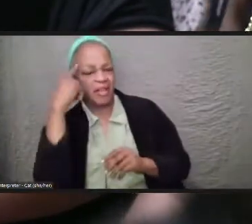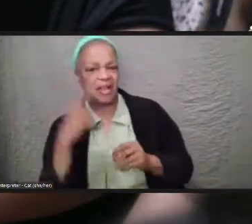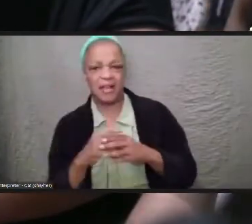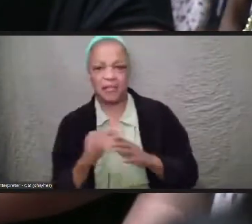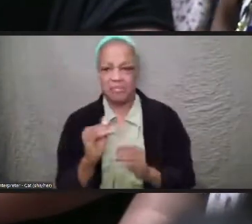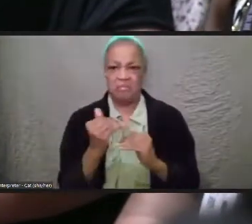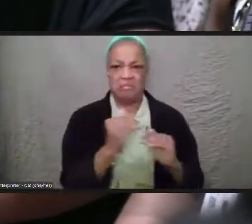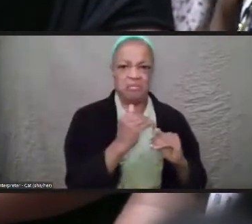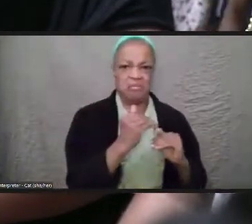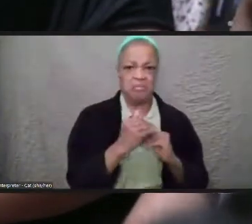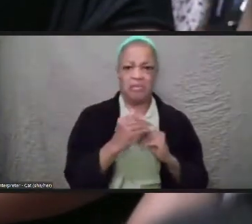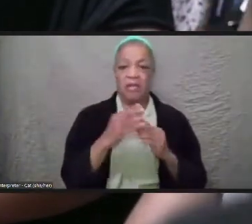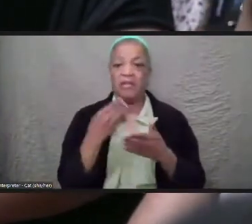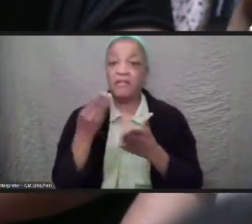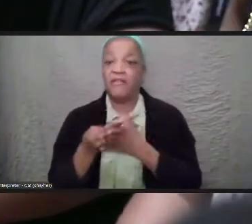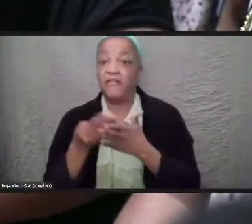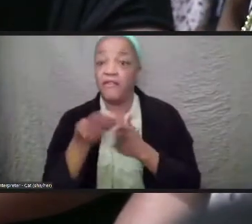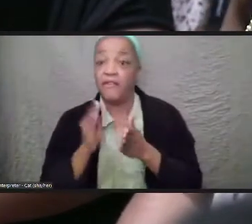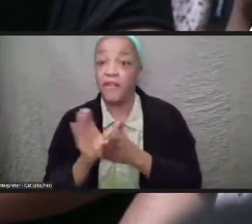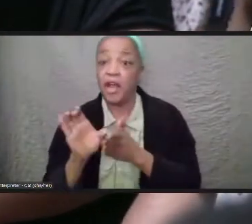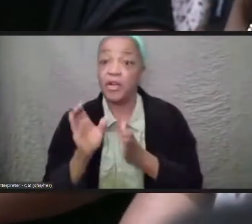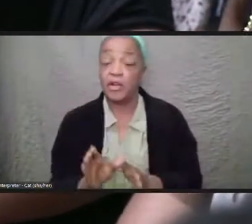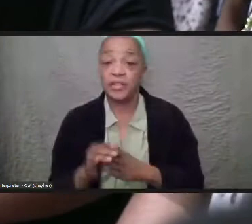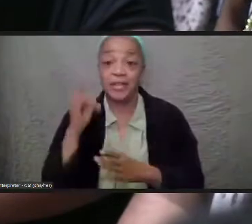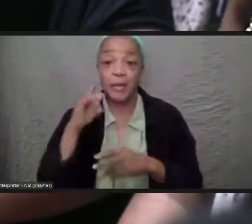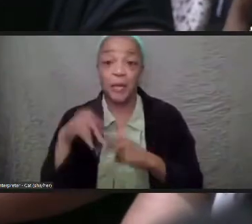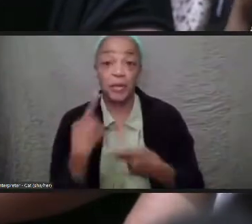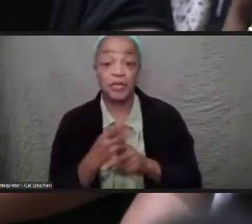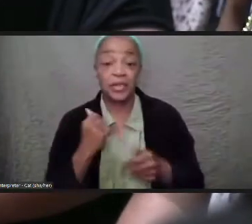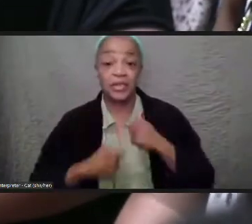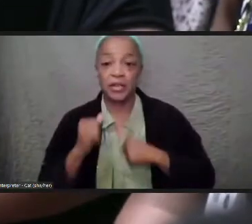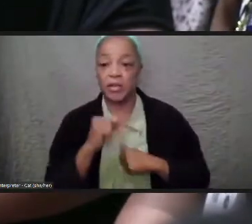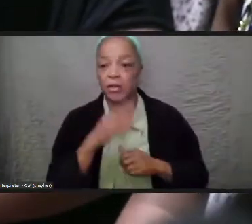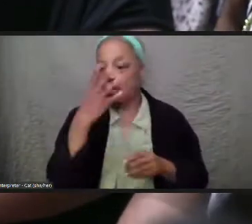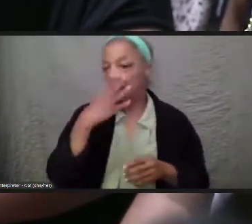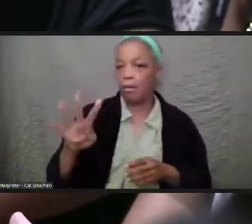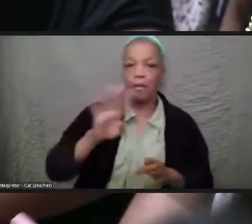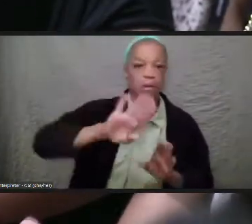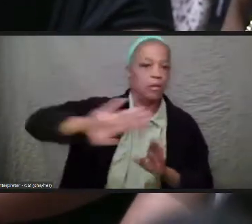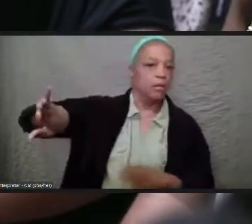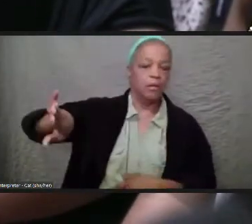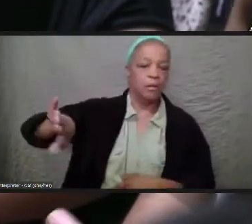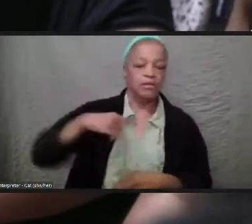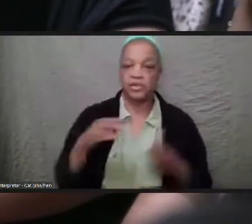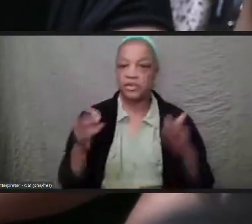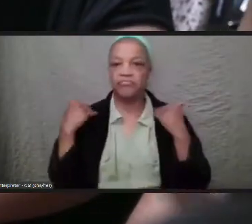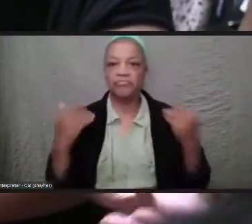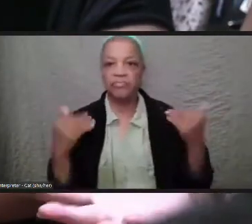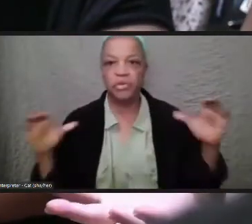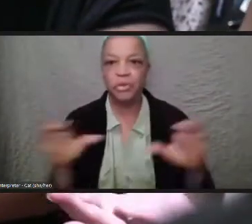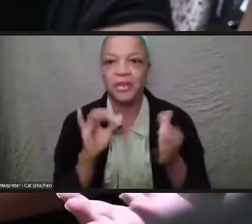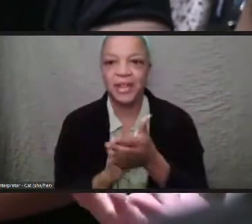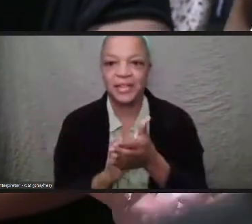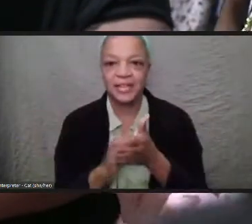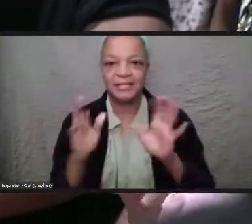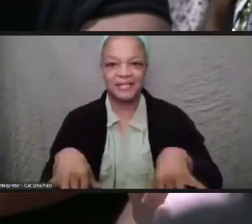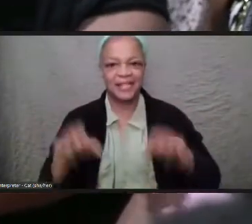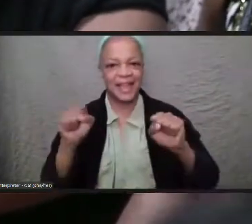know, funders are gonna think about you producing the show. And saying let's do this, let's like take